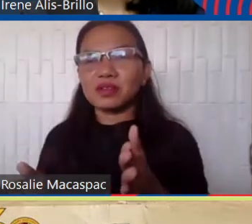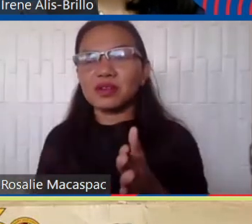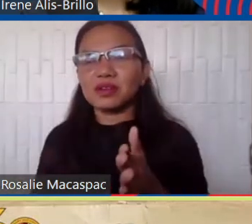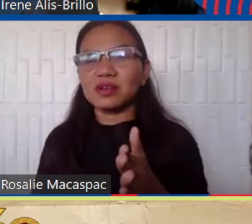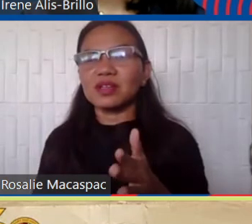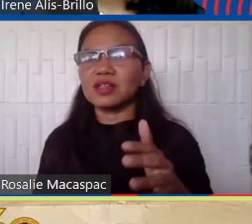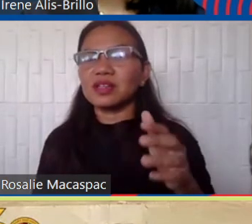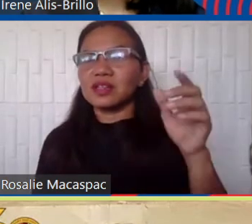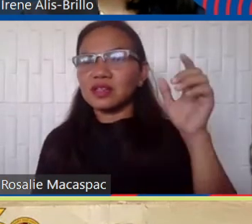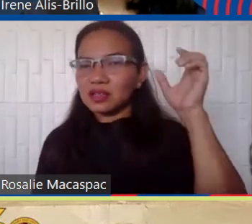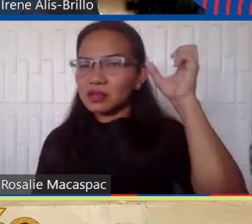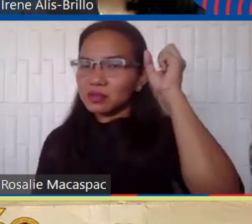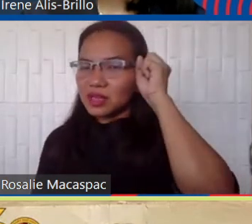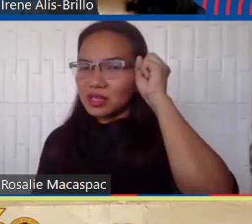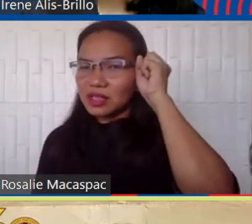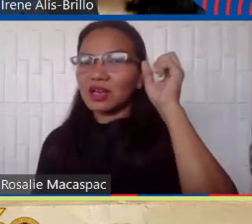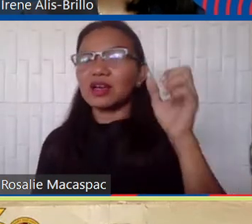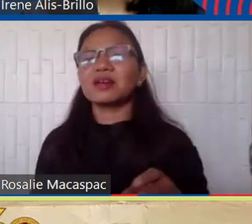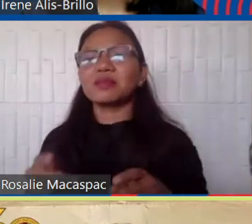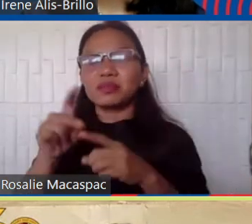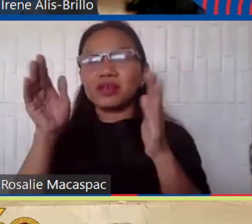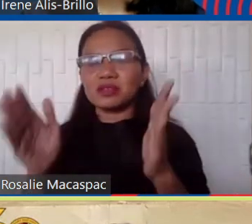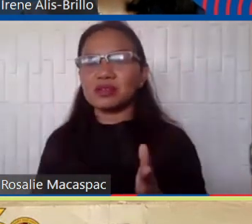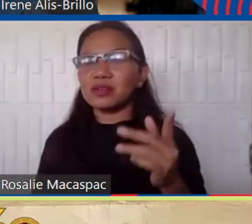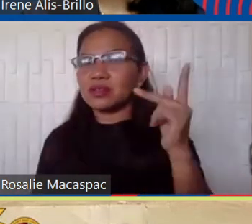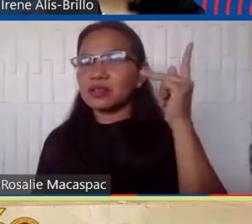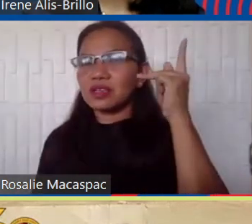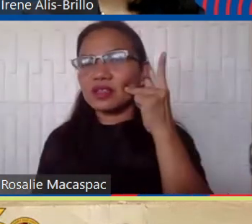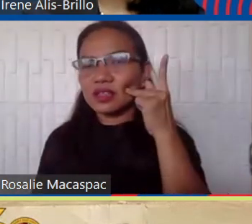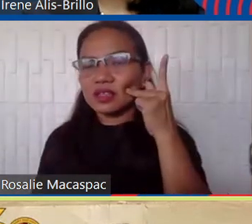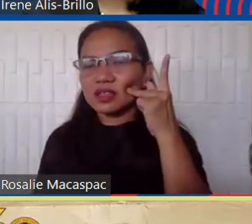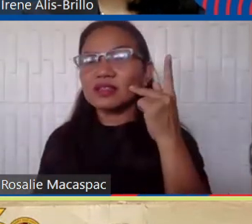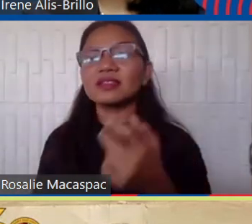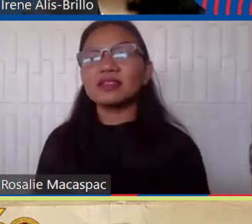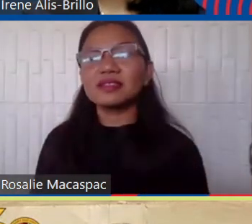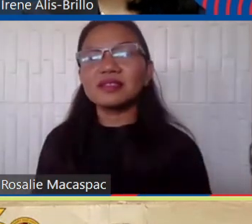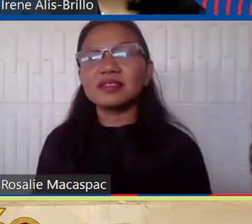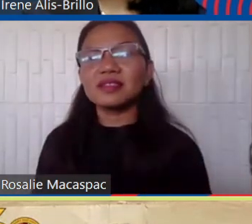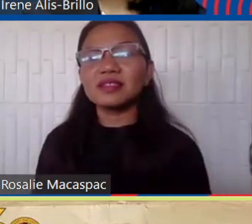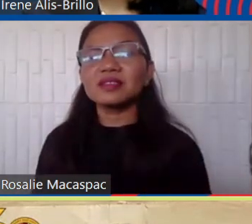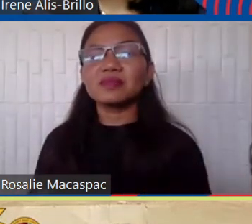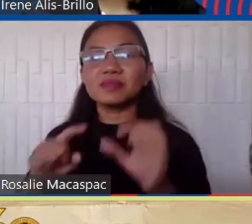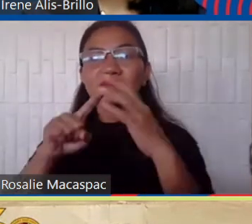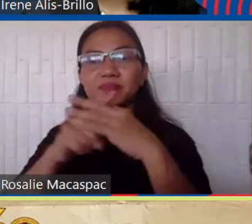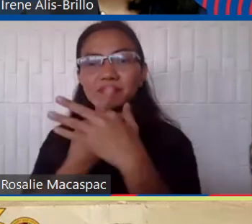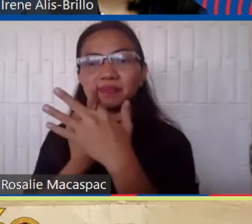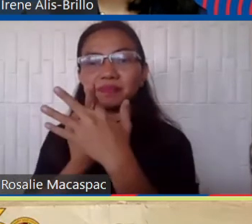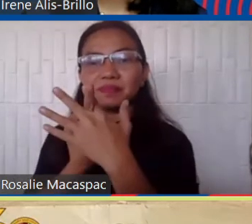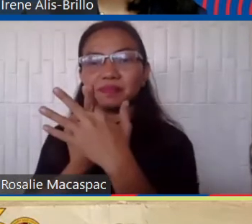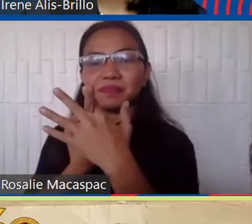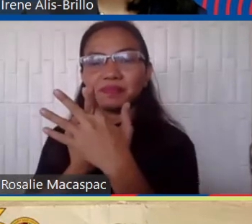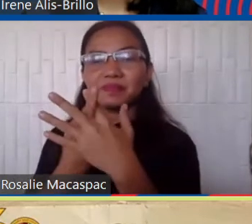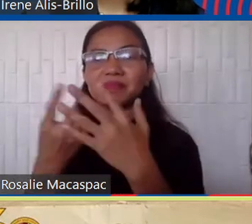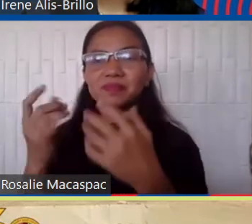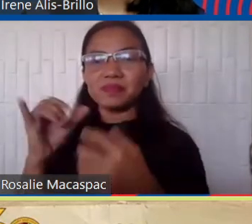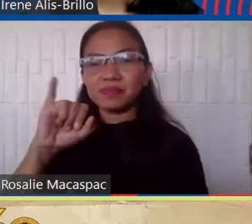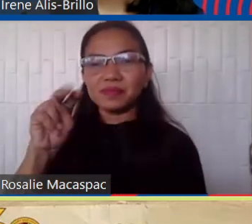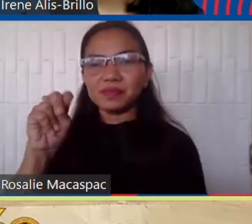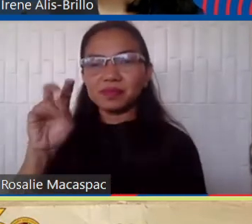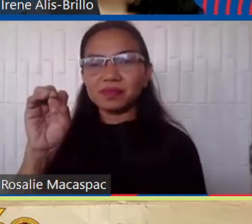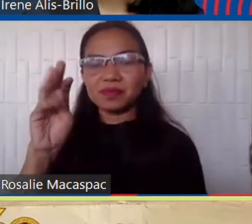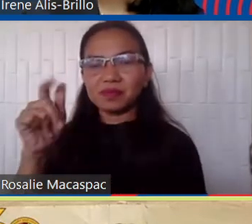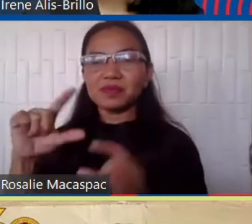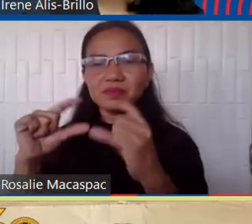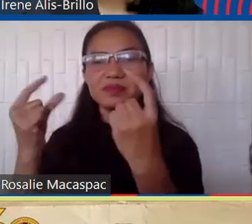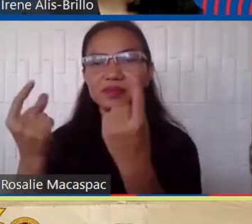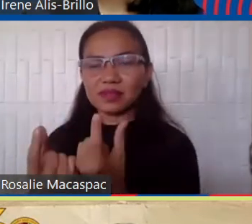Sormieda and also Professor Kathleen Lourdes Obille. So we started this informal group, and